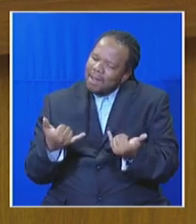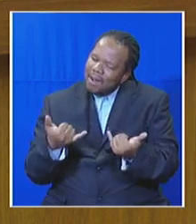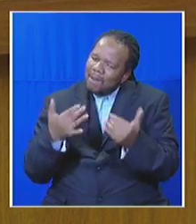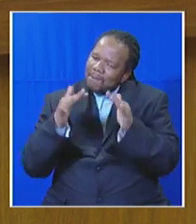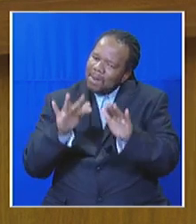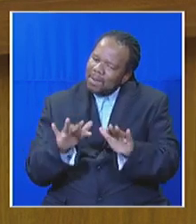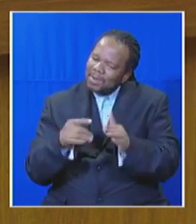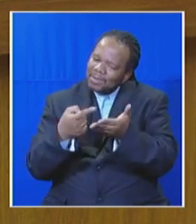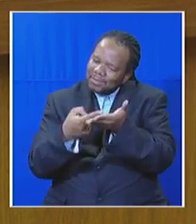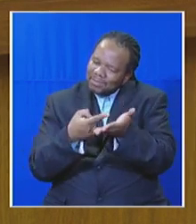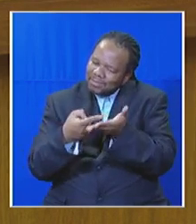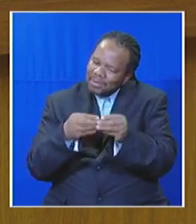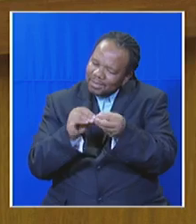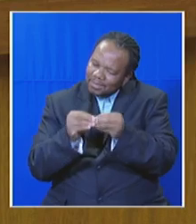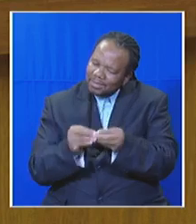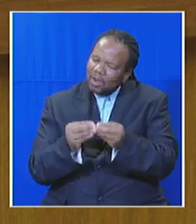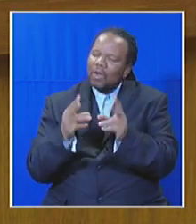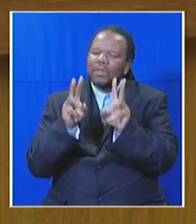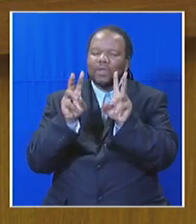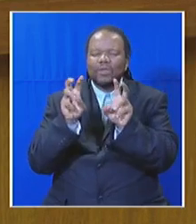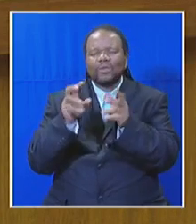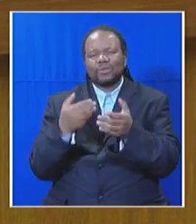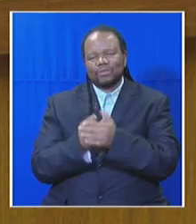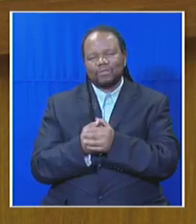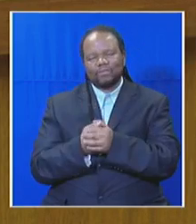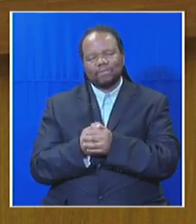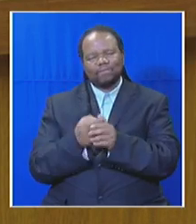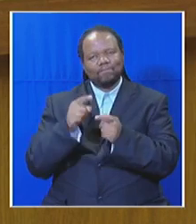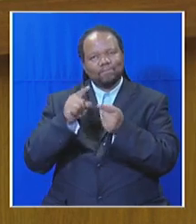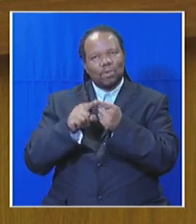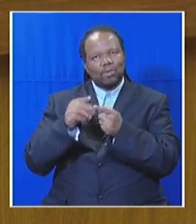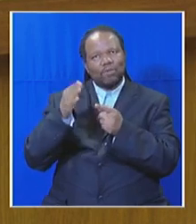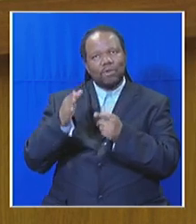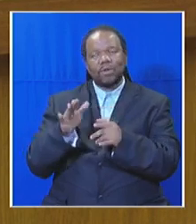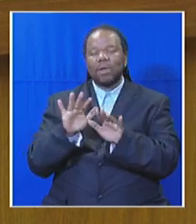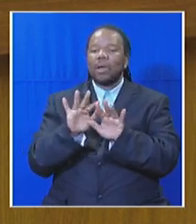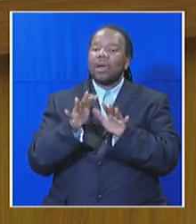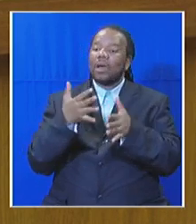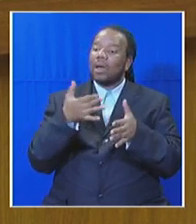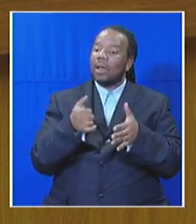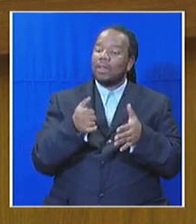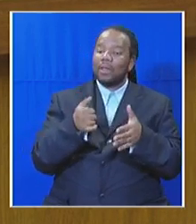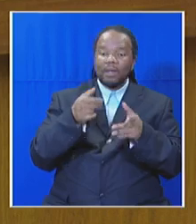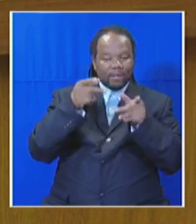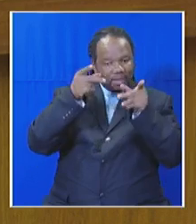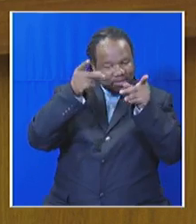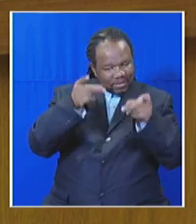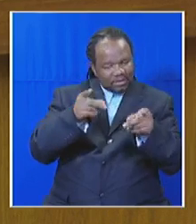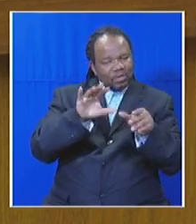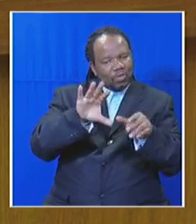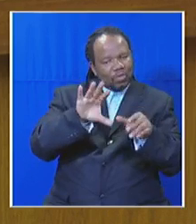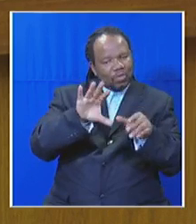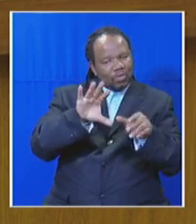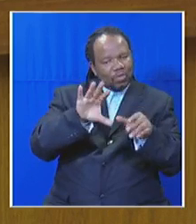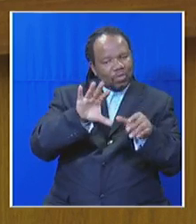a And point it is of going order, to Madam get to the Speaker. conclusion, On a point of order, and Madam it will Speaker. take a decision on Madam the basis Speaker, on a point